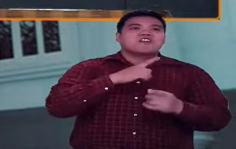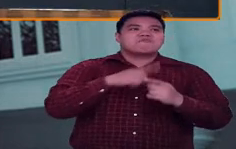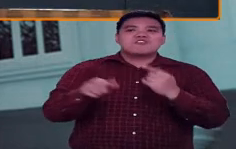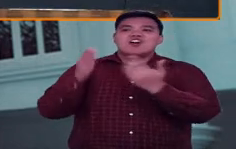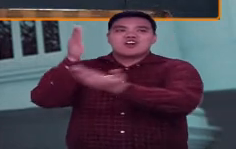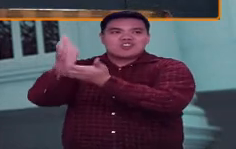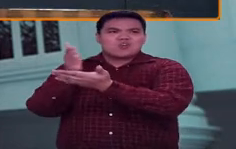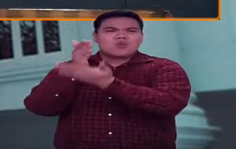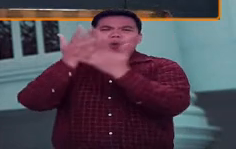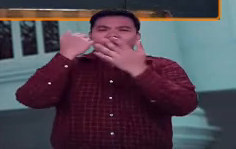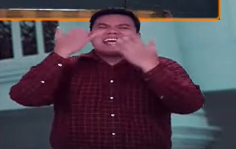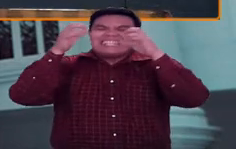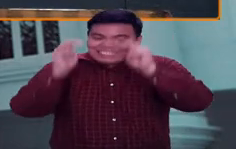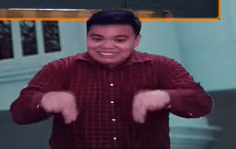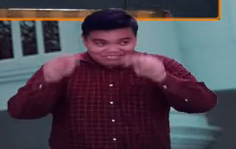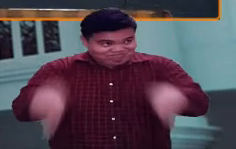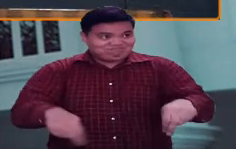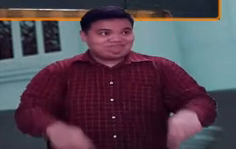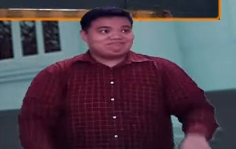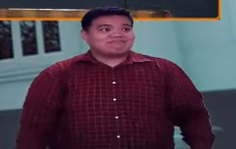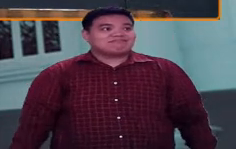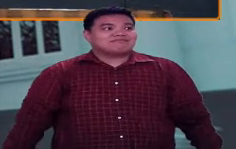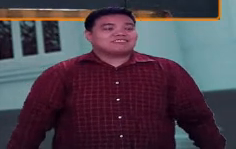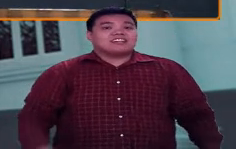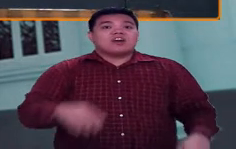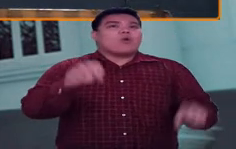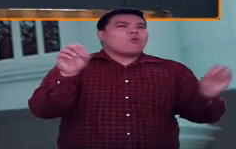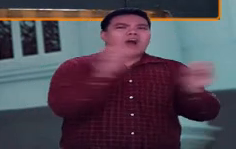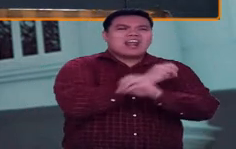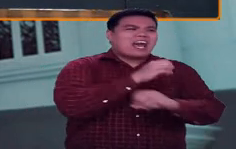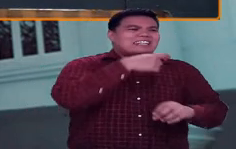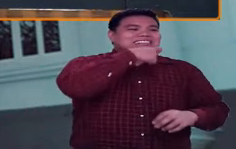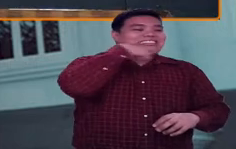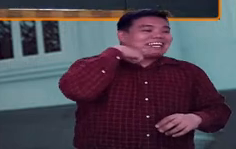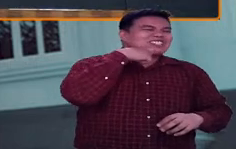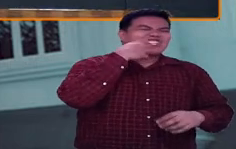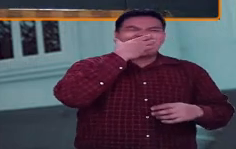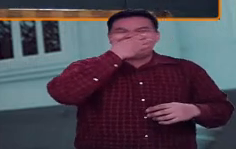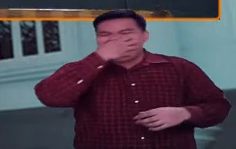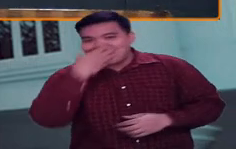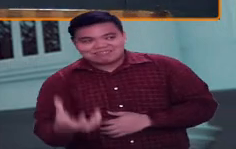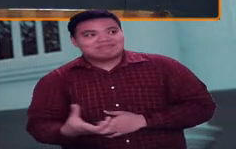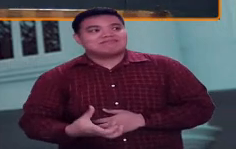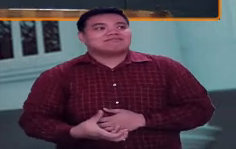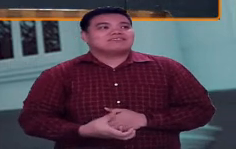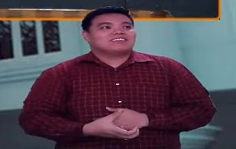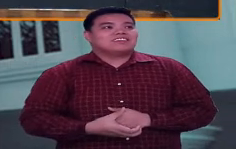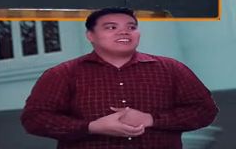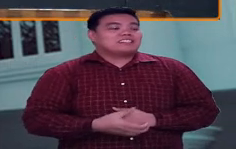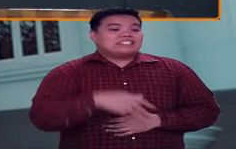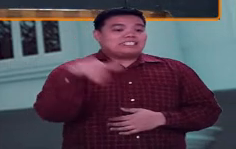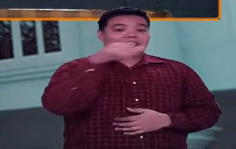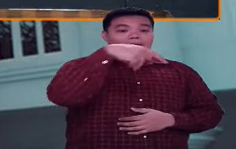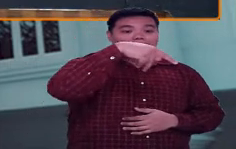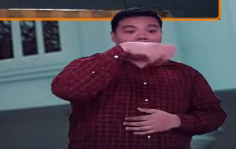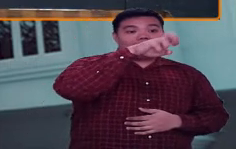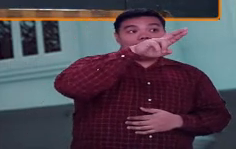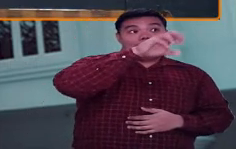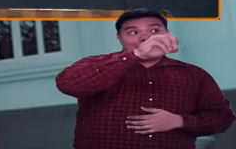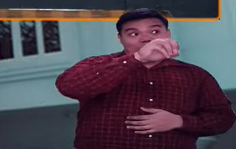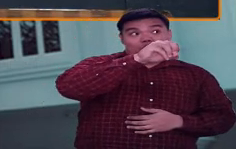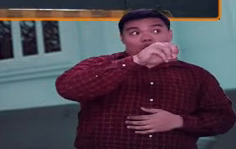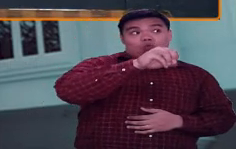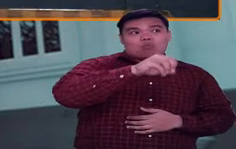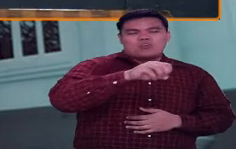are really not wanted. No desert is too hostile like the coast of Peru, one